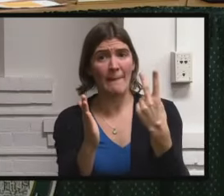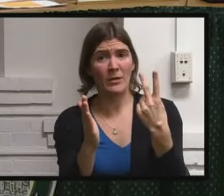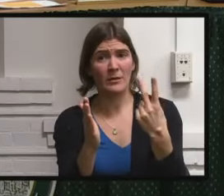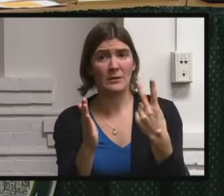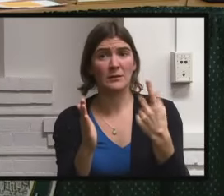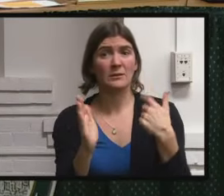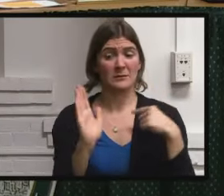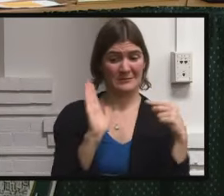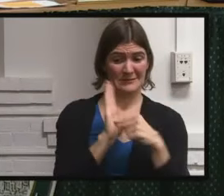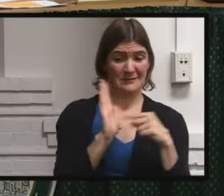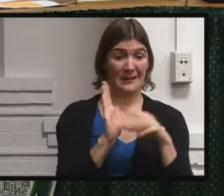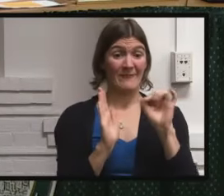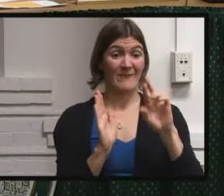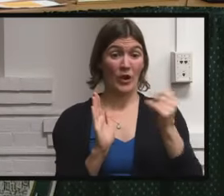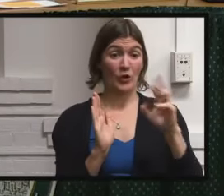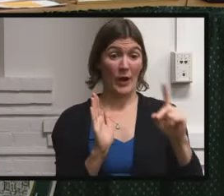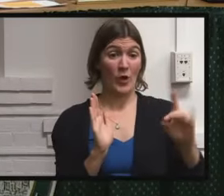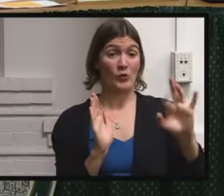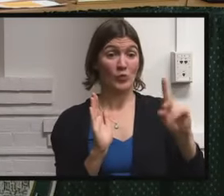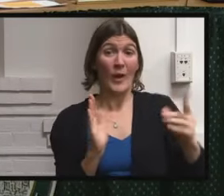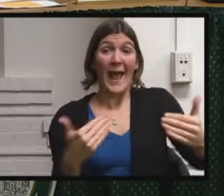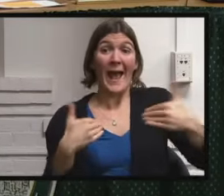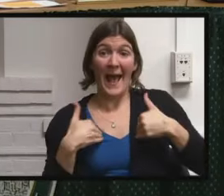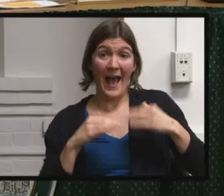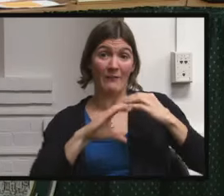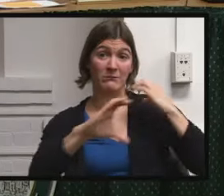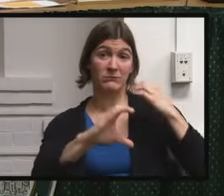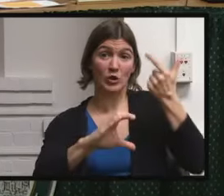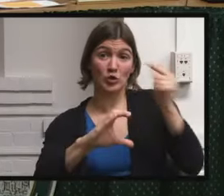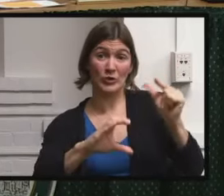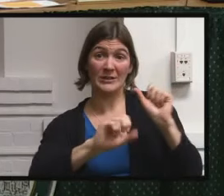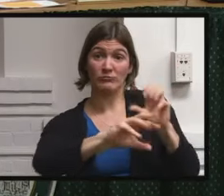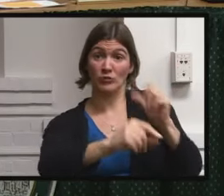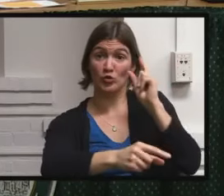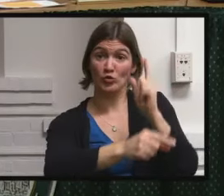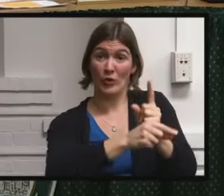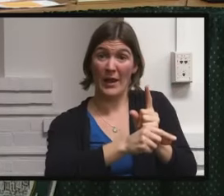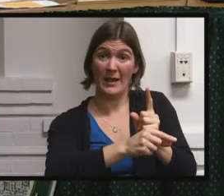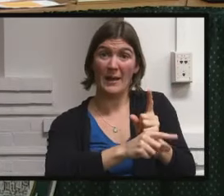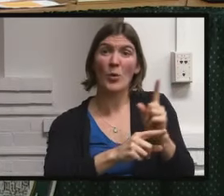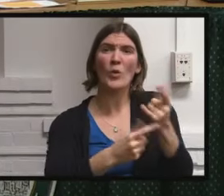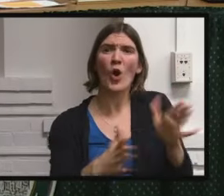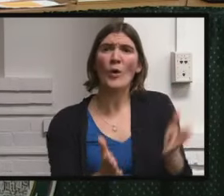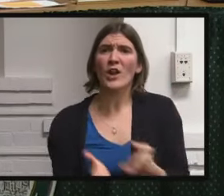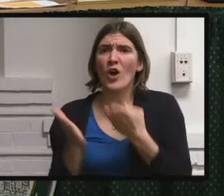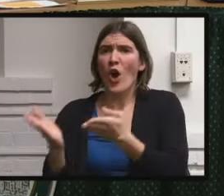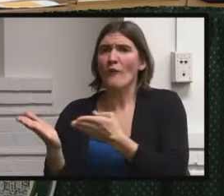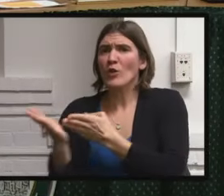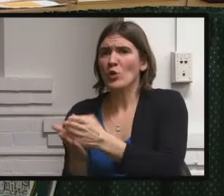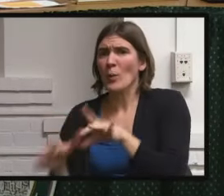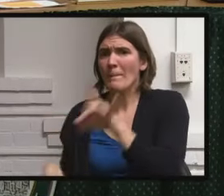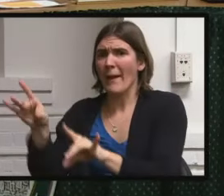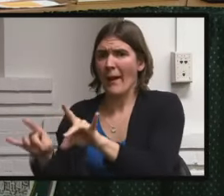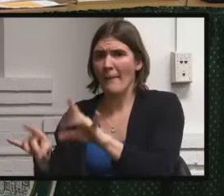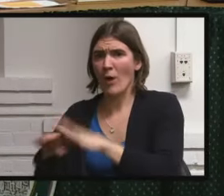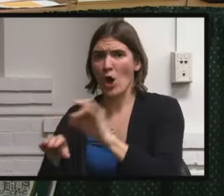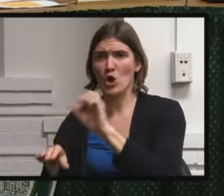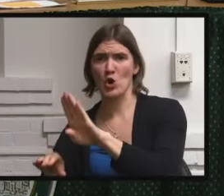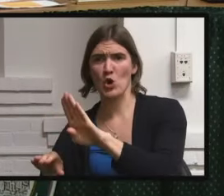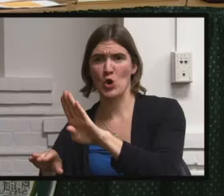service at Fairground Road that is already mm-hmm. offered through the curbside collection, and you're hearing from the select board